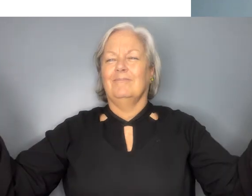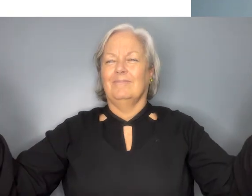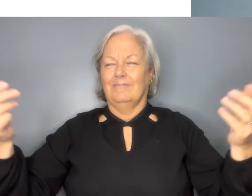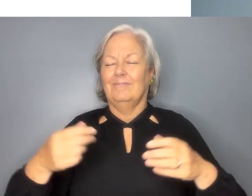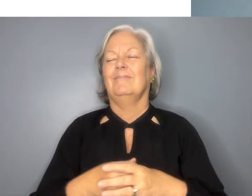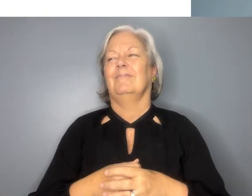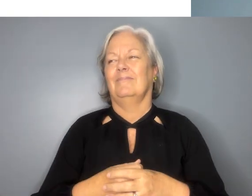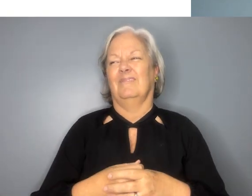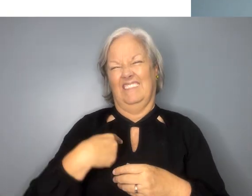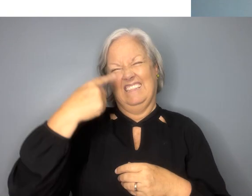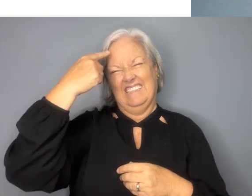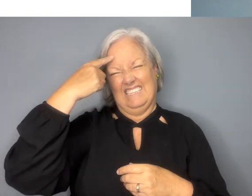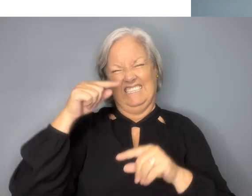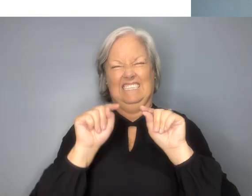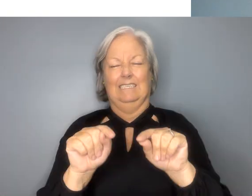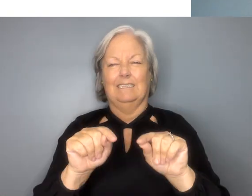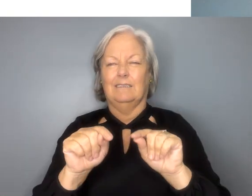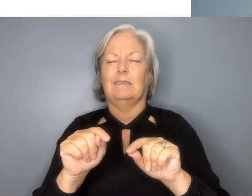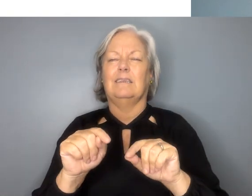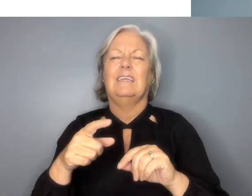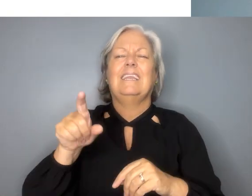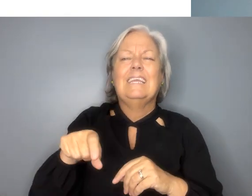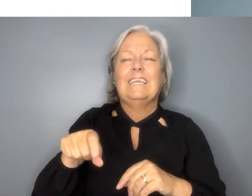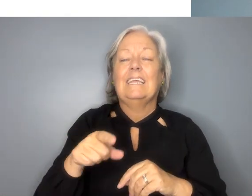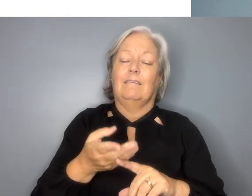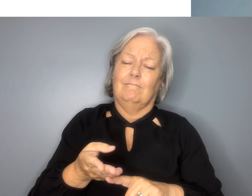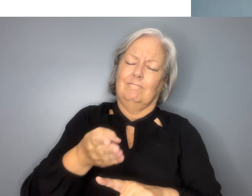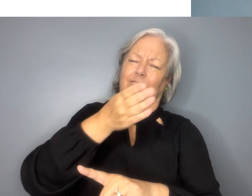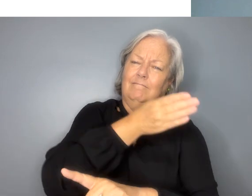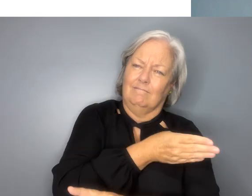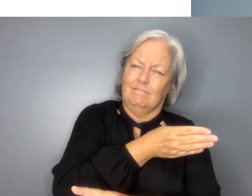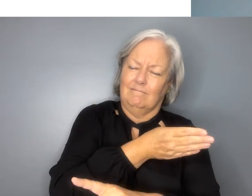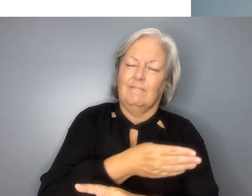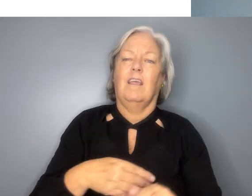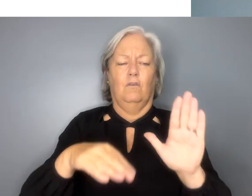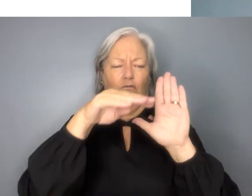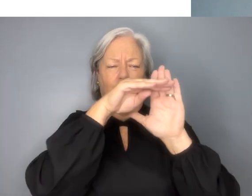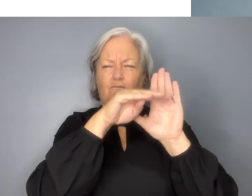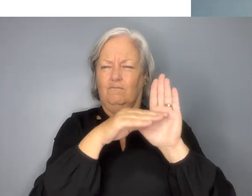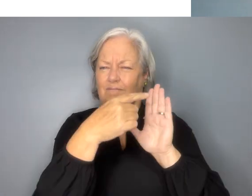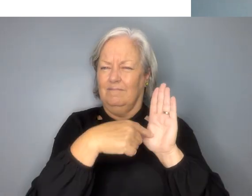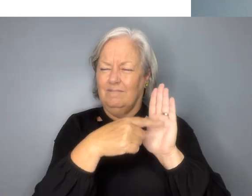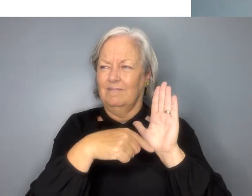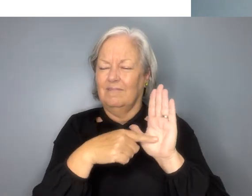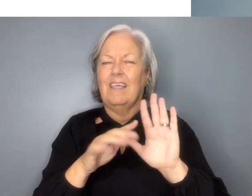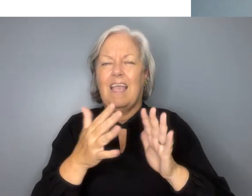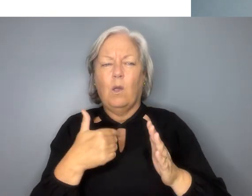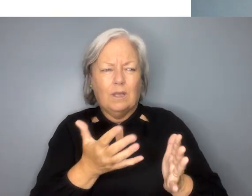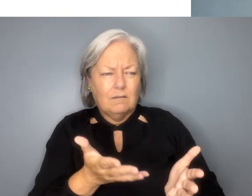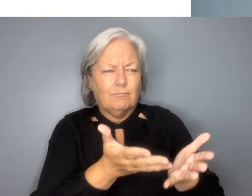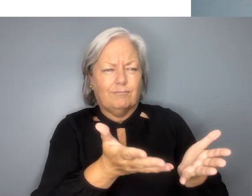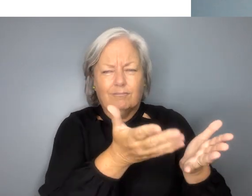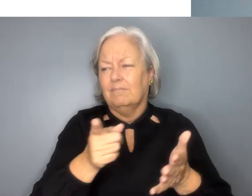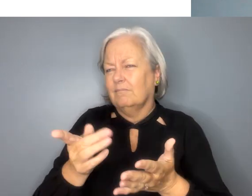think that's kind of where it starts. It's recognizing that there needs to be, from the beginning, a criteria around how we're building